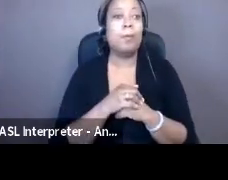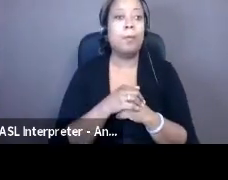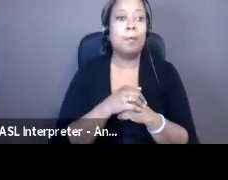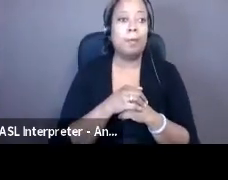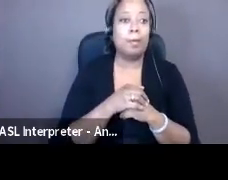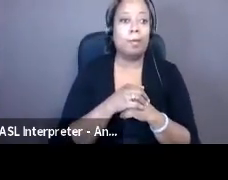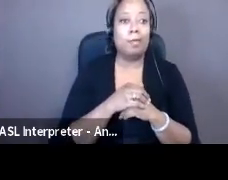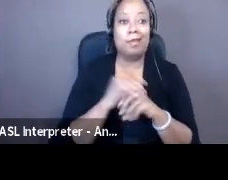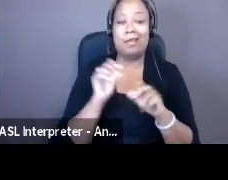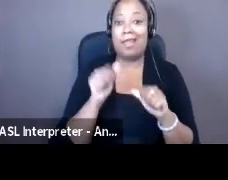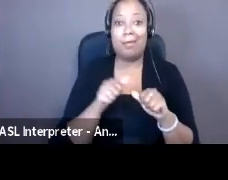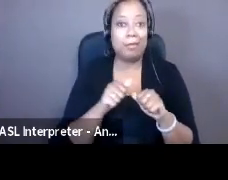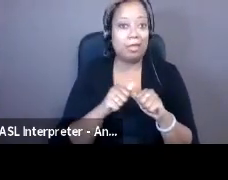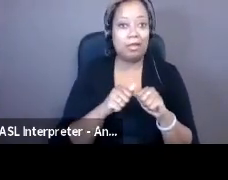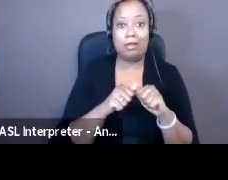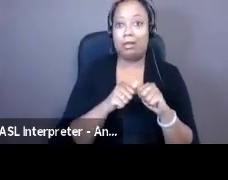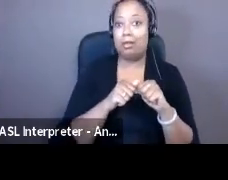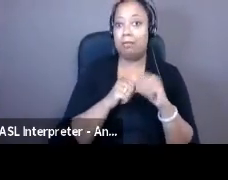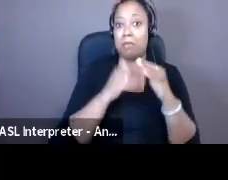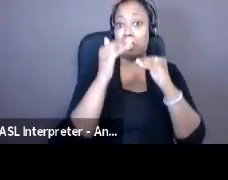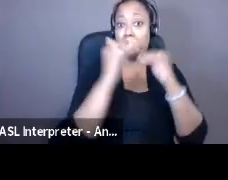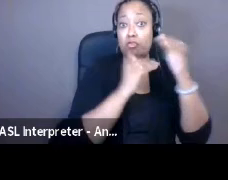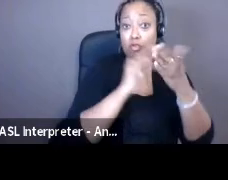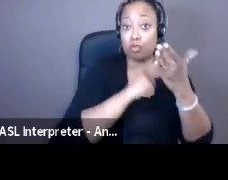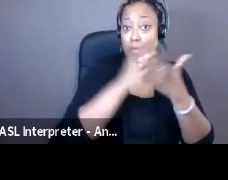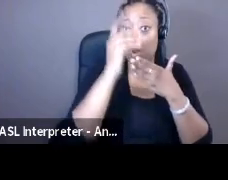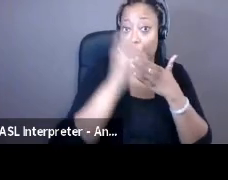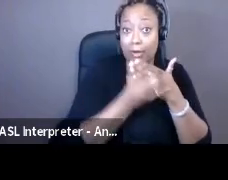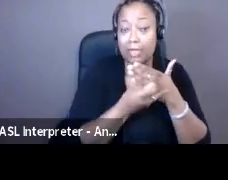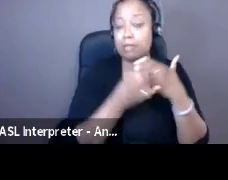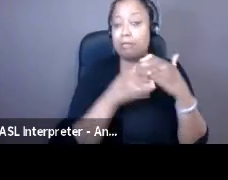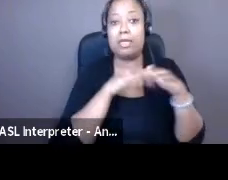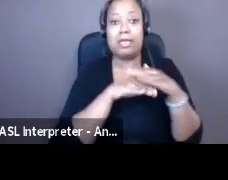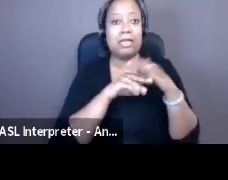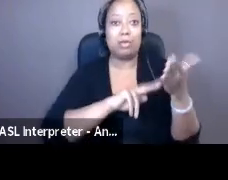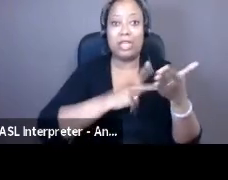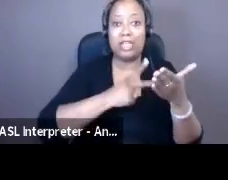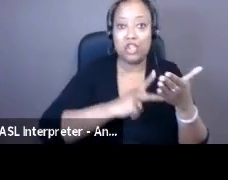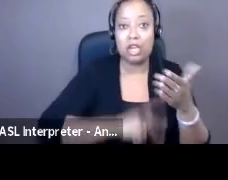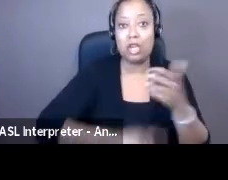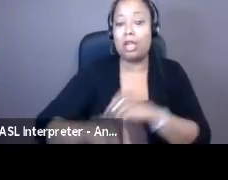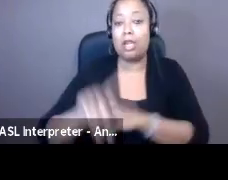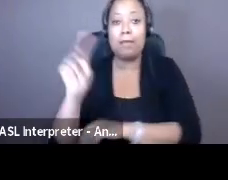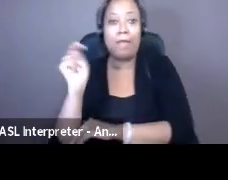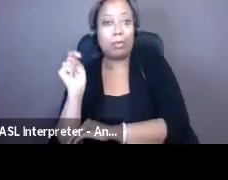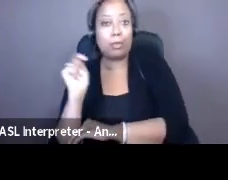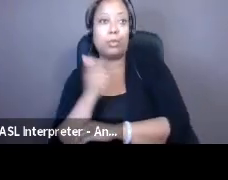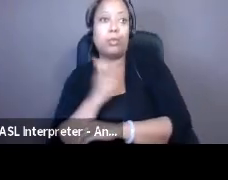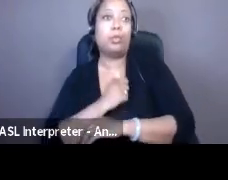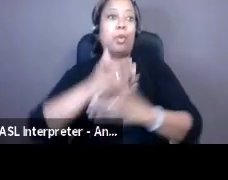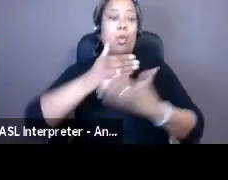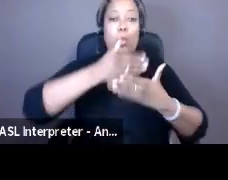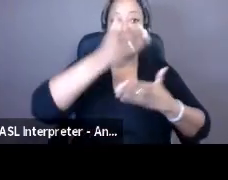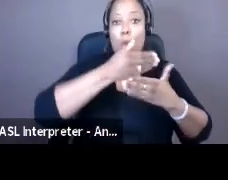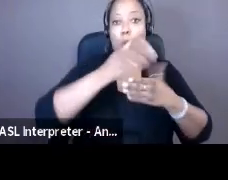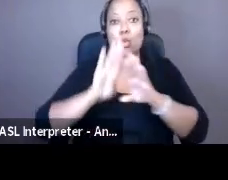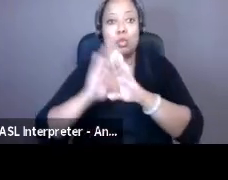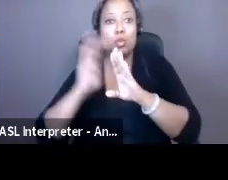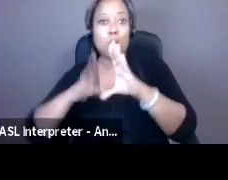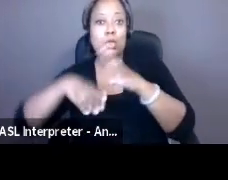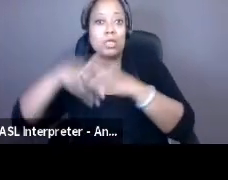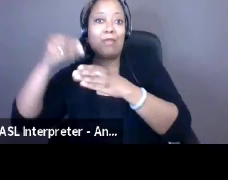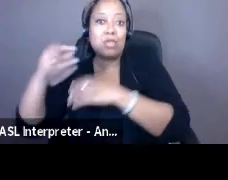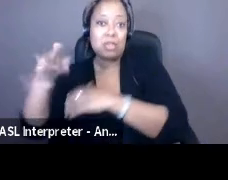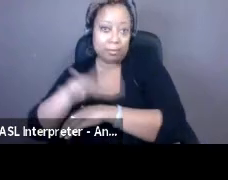from taking on a construction project through accessible kitchens and bathrooms and windows and doors and outdoor spaces.